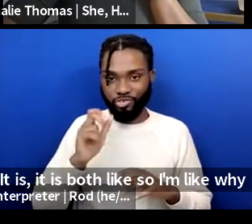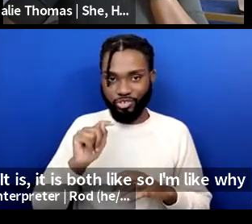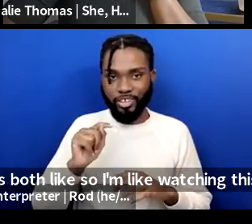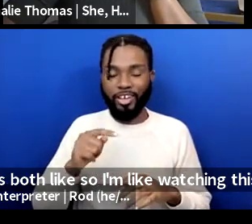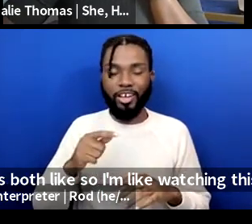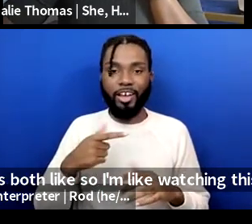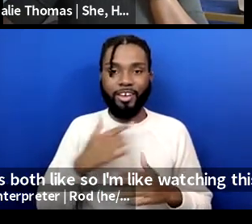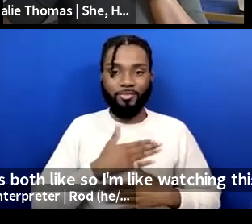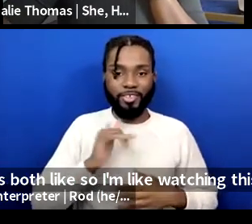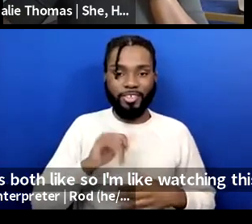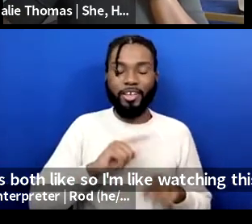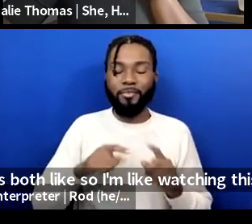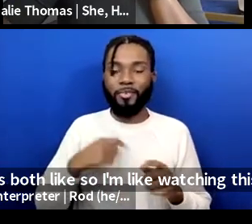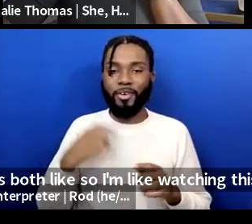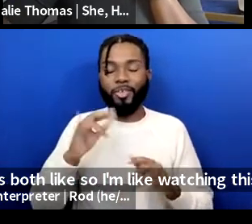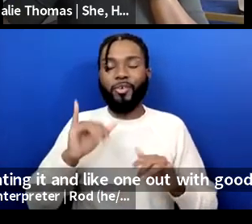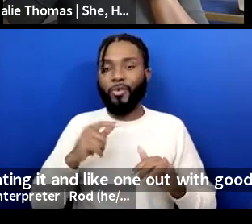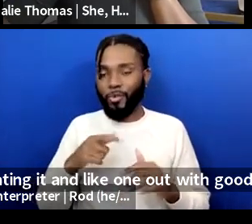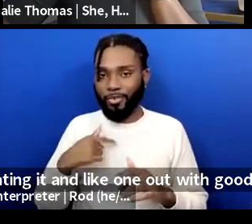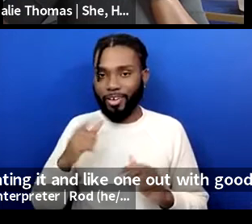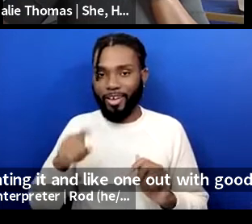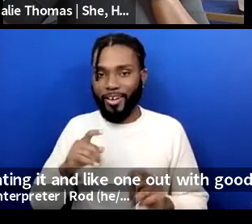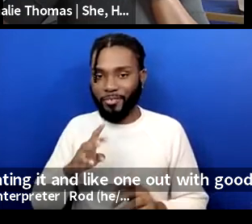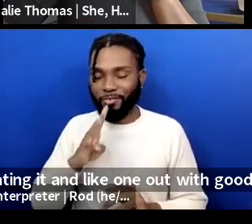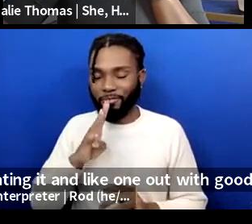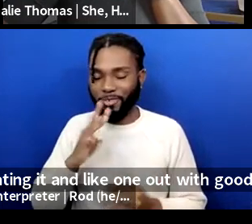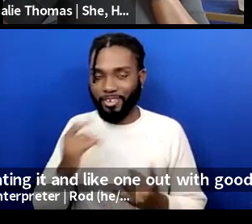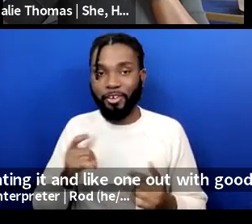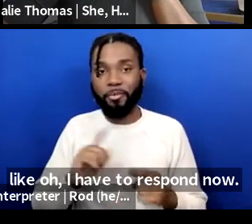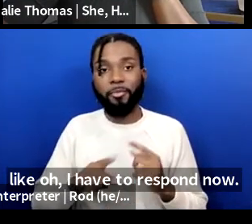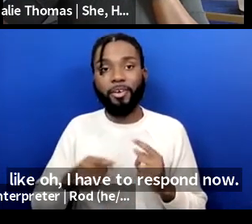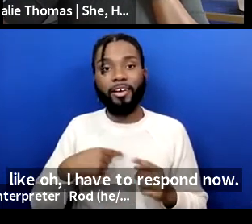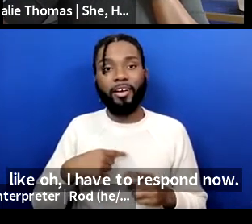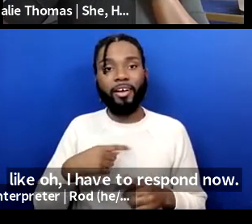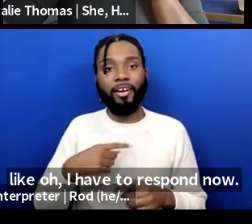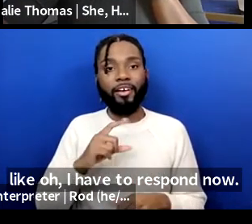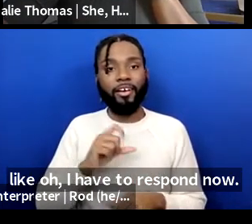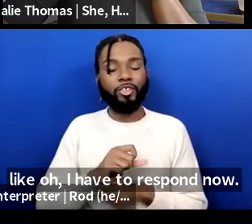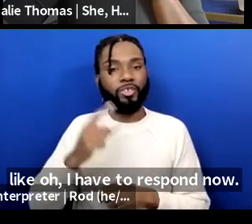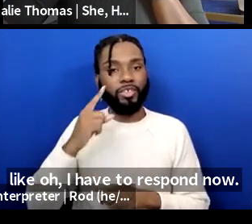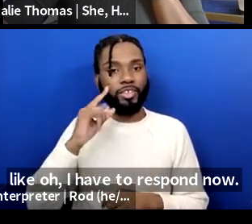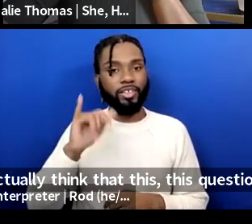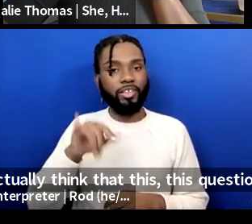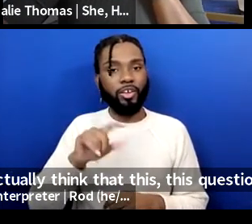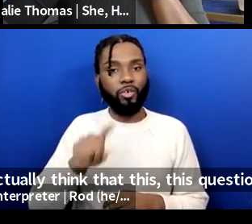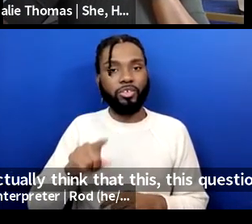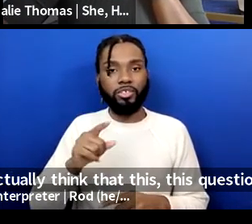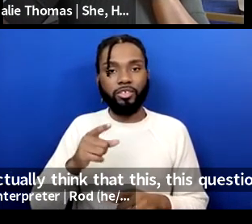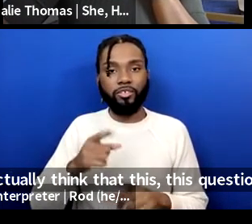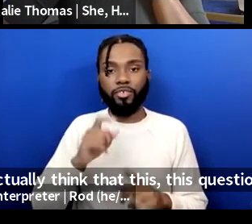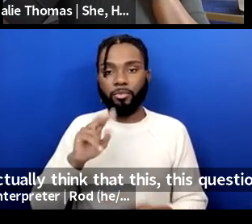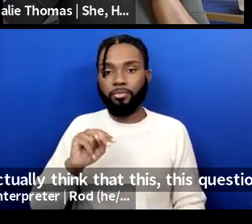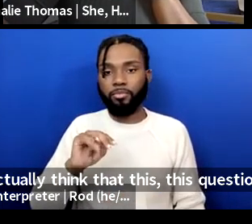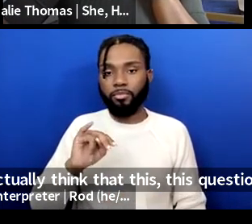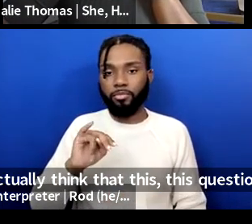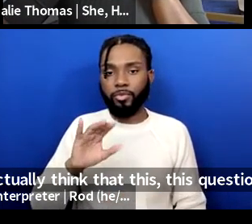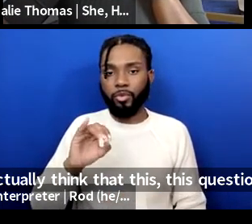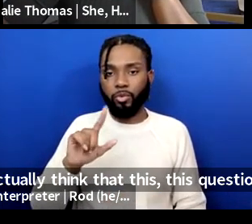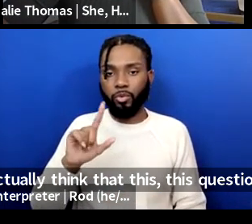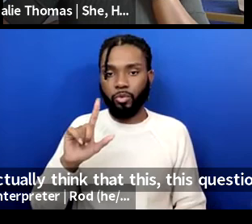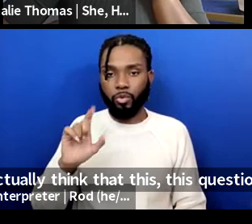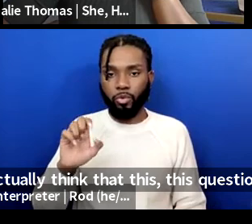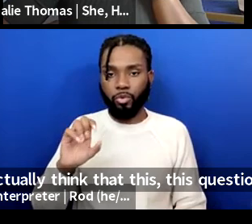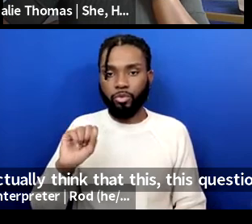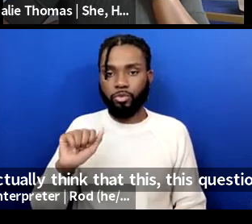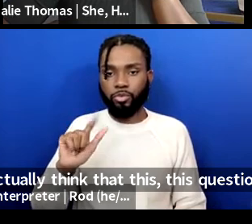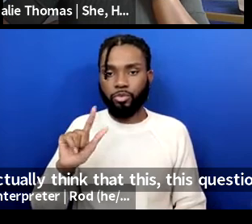and I was like, oh, I have to respond now. But I actually think that this question that Nicole Salter just